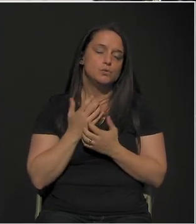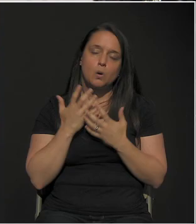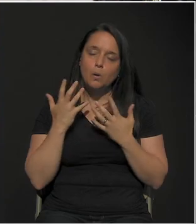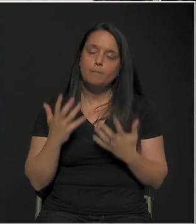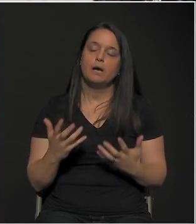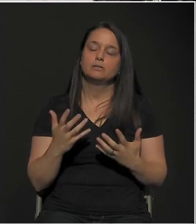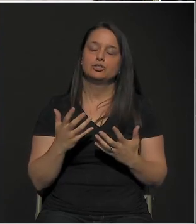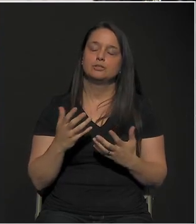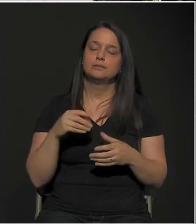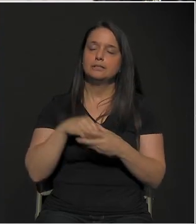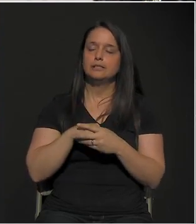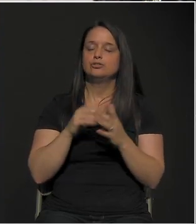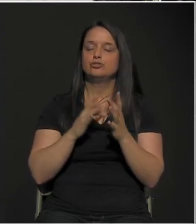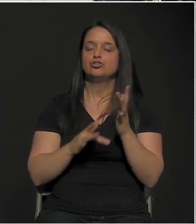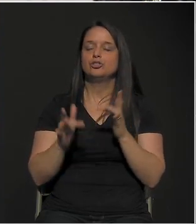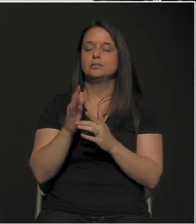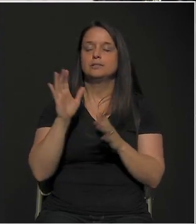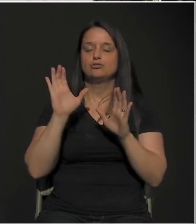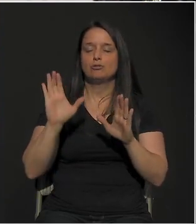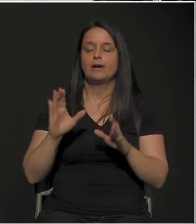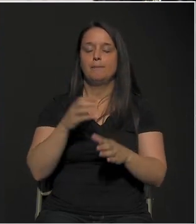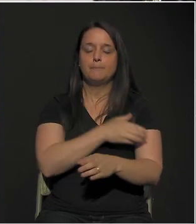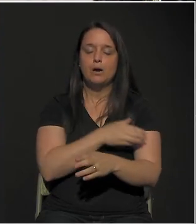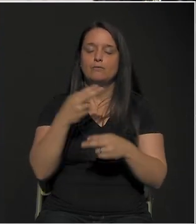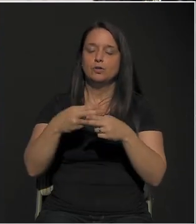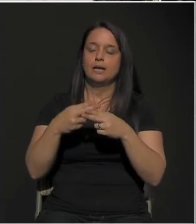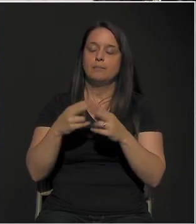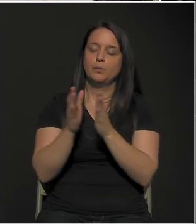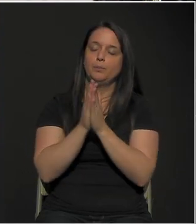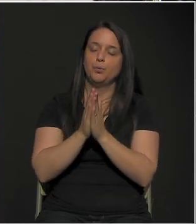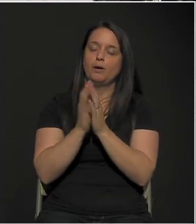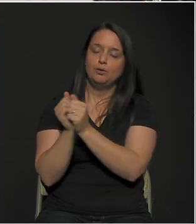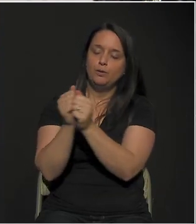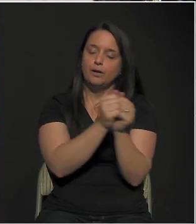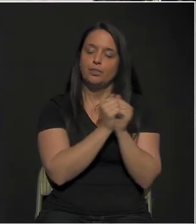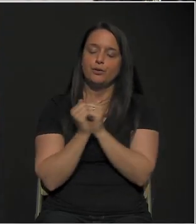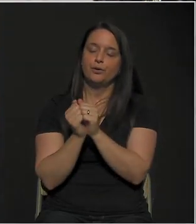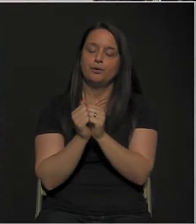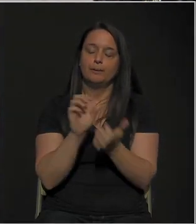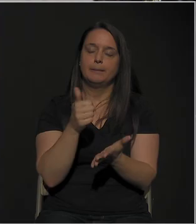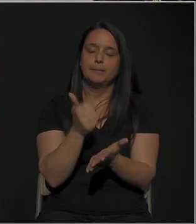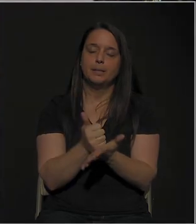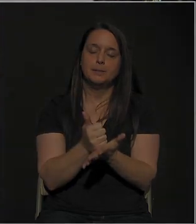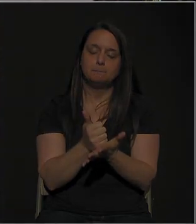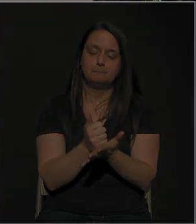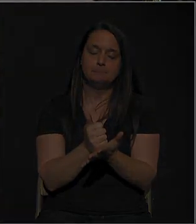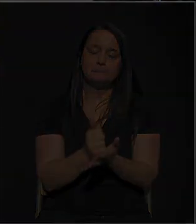And it's in Jesus' great and powerful name that we pray together. Amen.